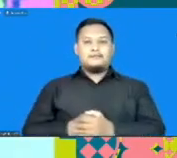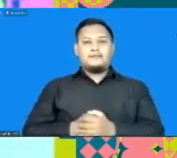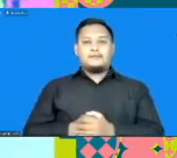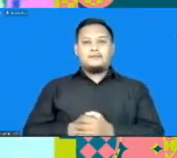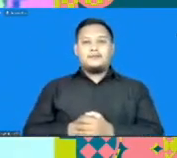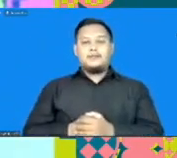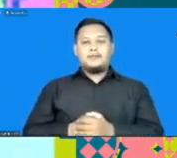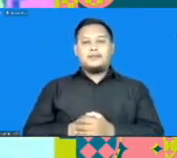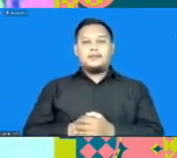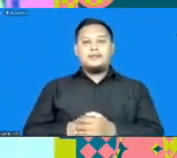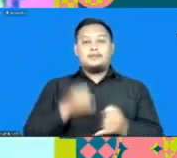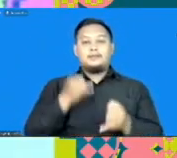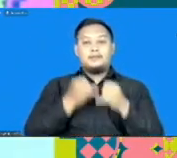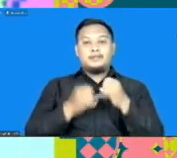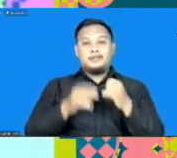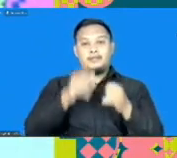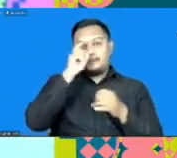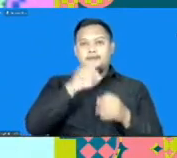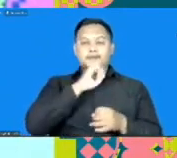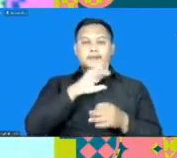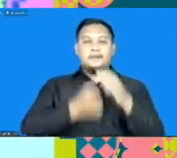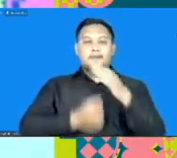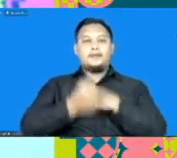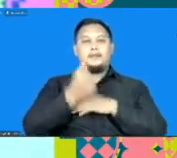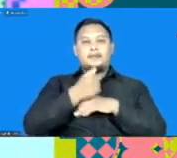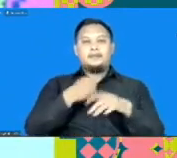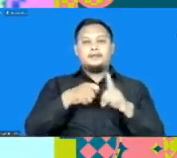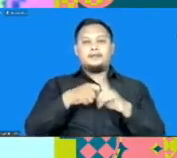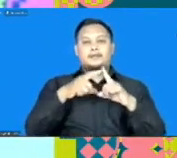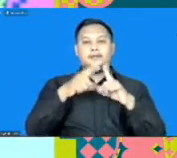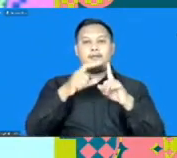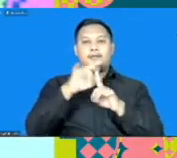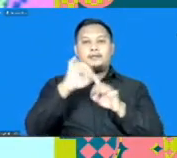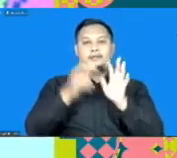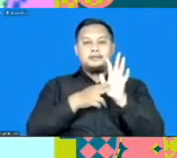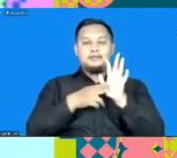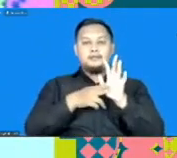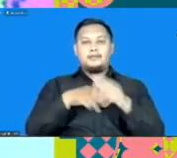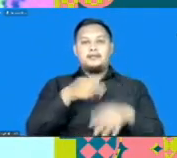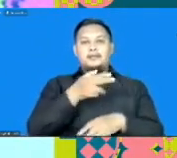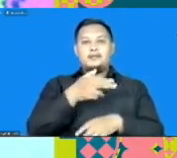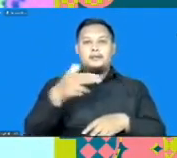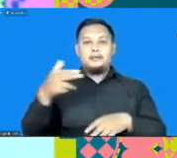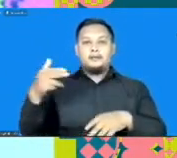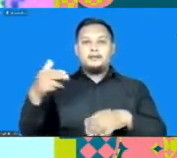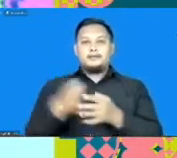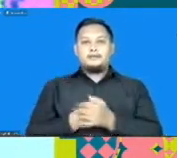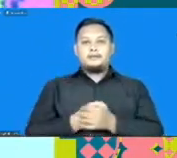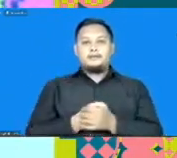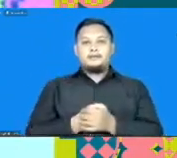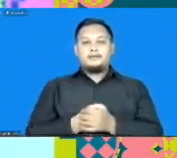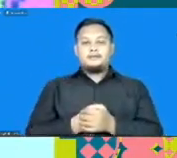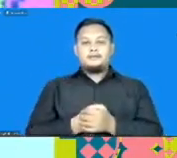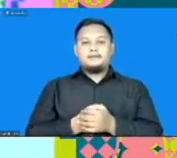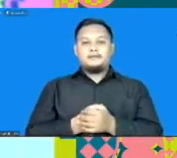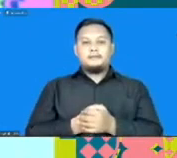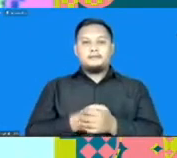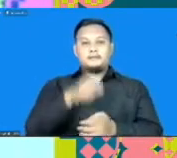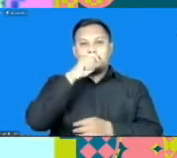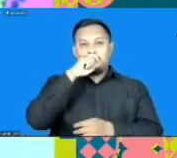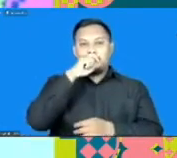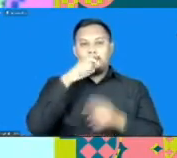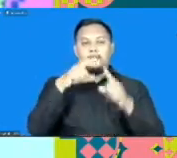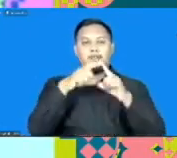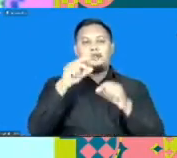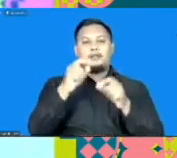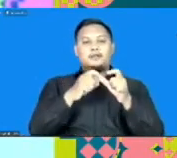of Indonesia Chamber of Commerce and Industry of Indonesia. Please welcome Bapak Arsyad Rashid. Yes, but